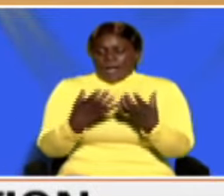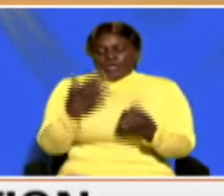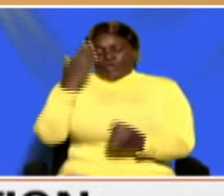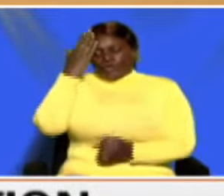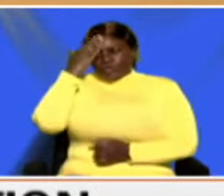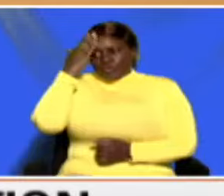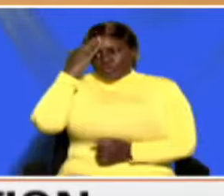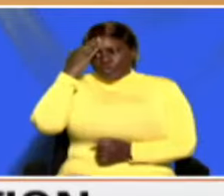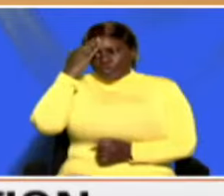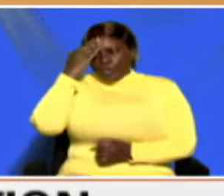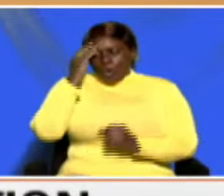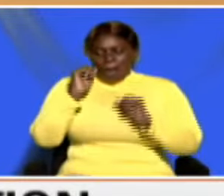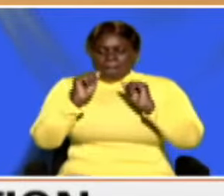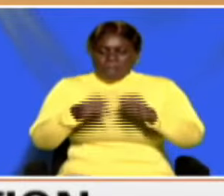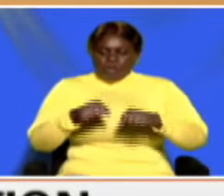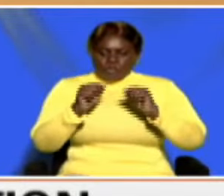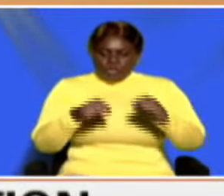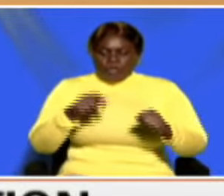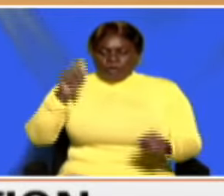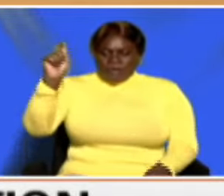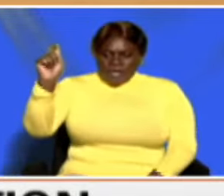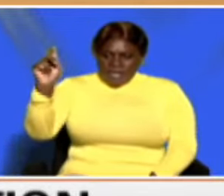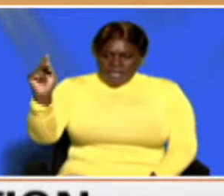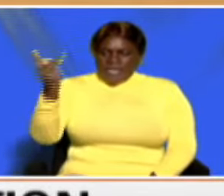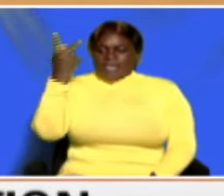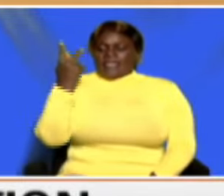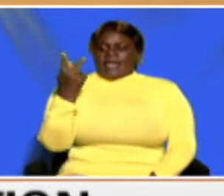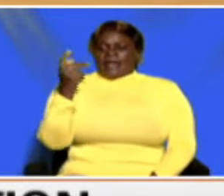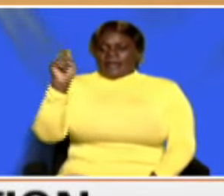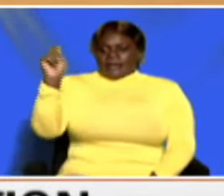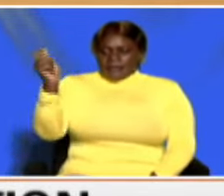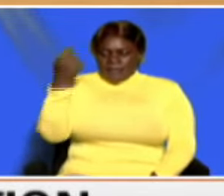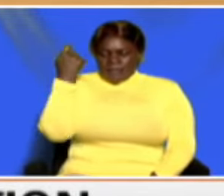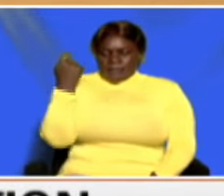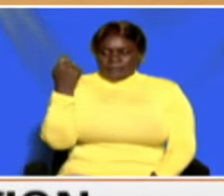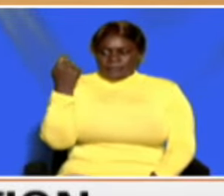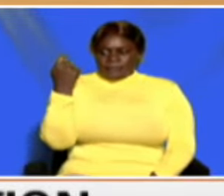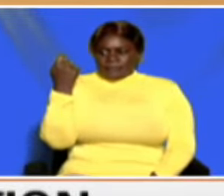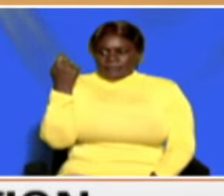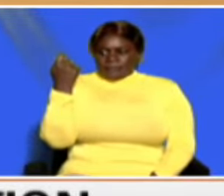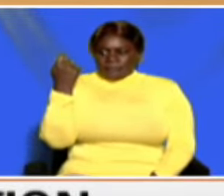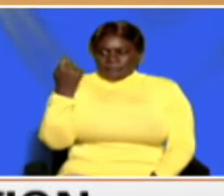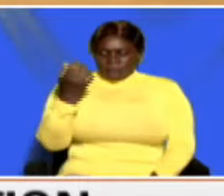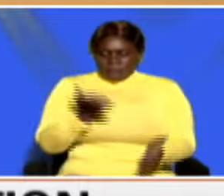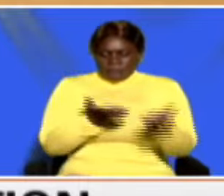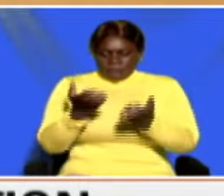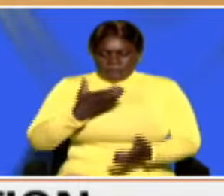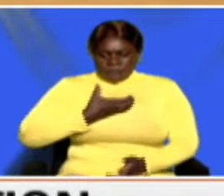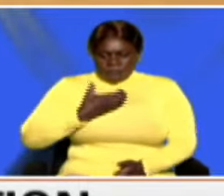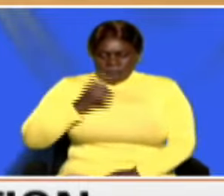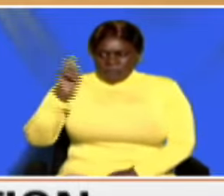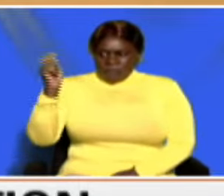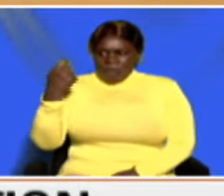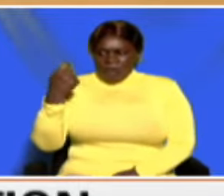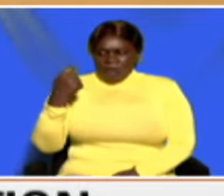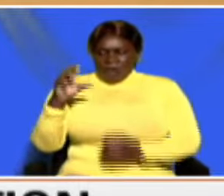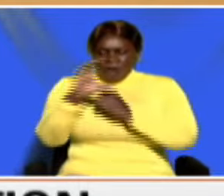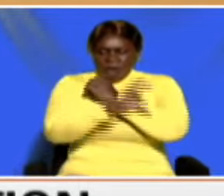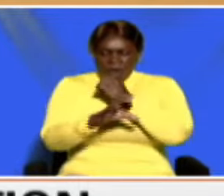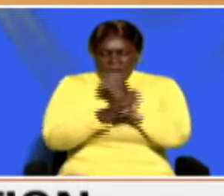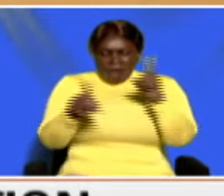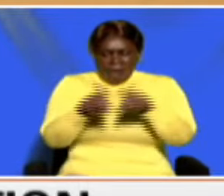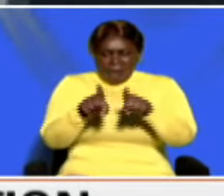know the potential of Kenyans and Kenyans business owners and Kenya as a country